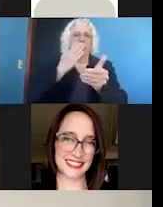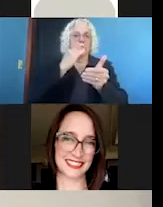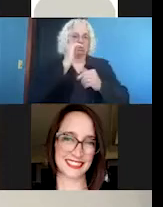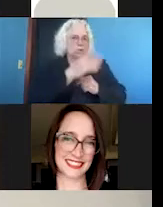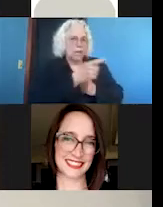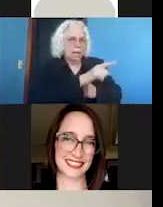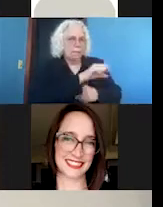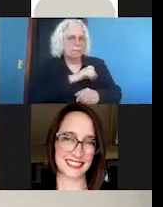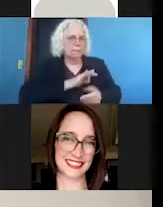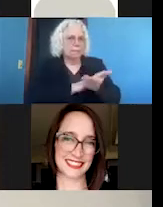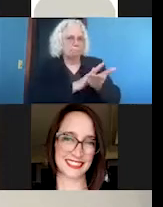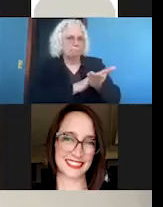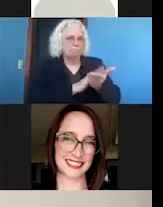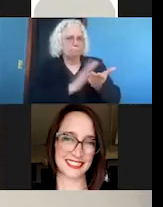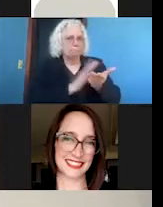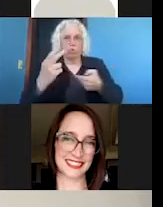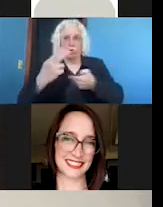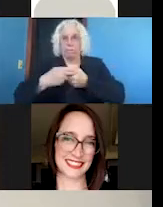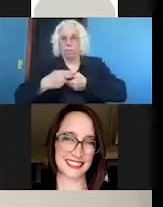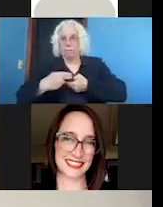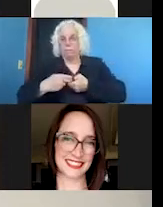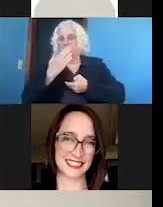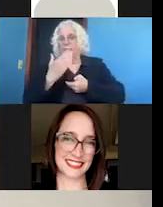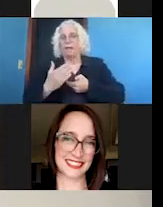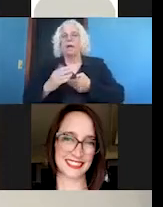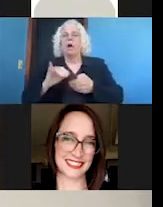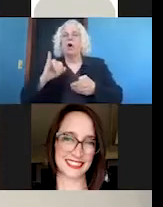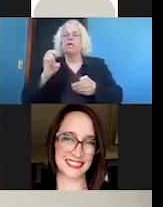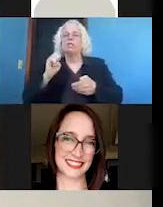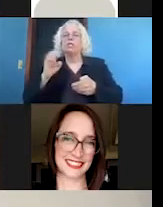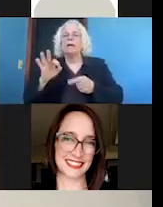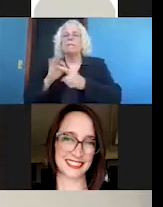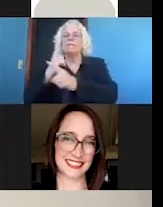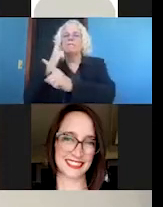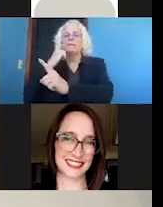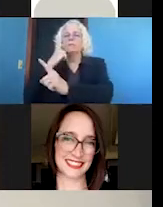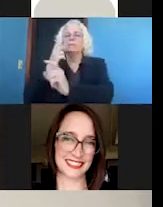for everybody's input on this. I see Jeff there has joined us. Welcome.